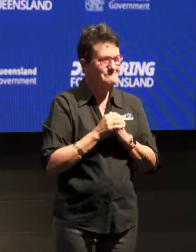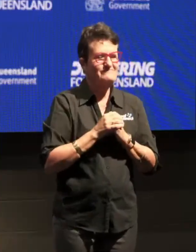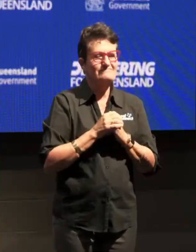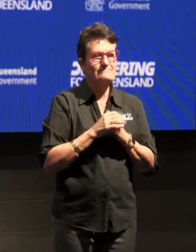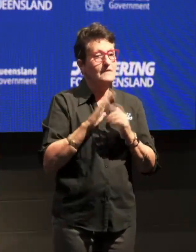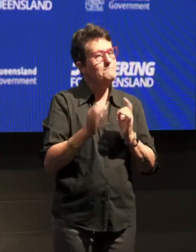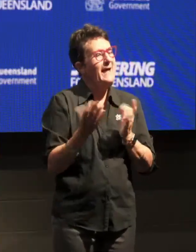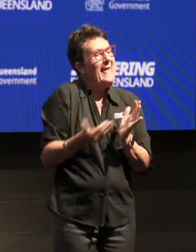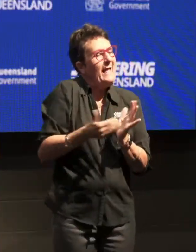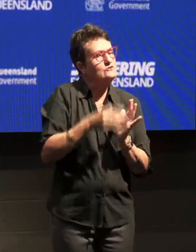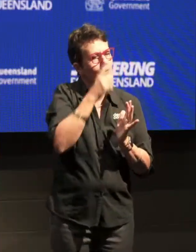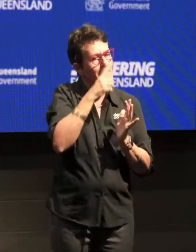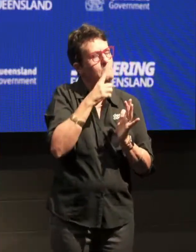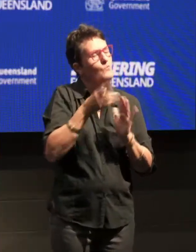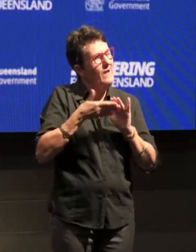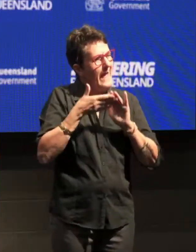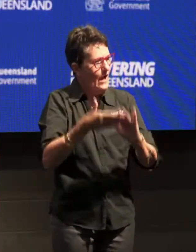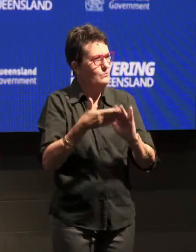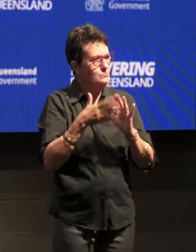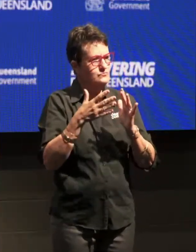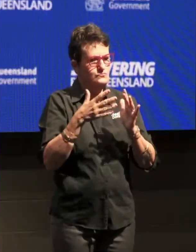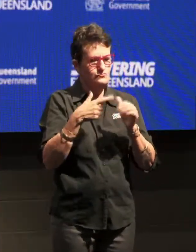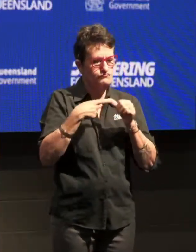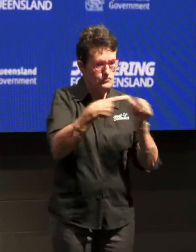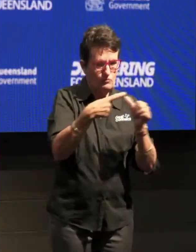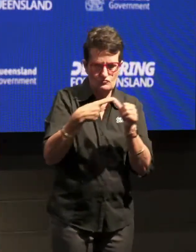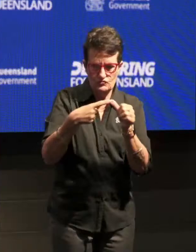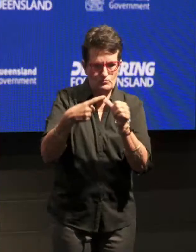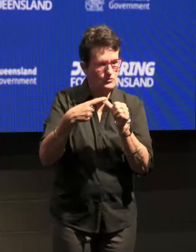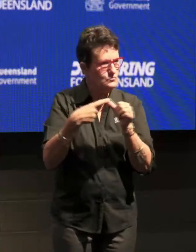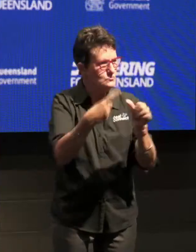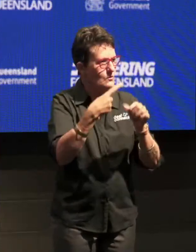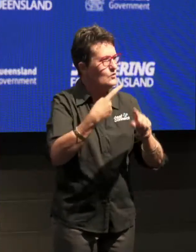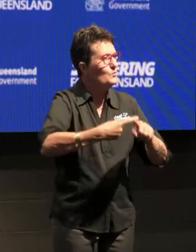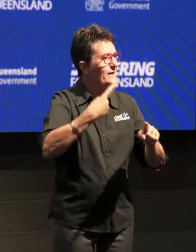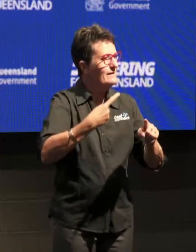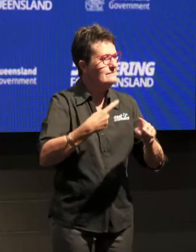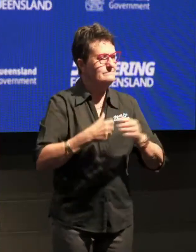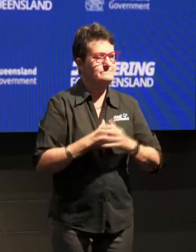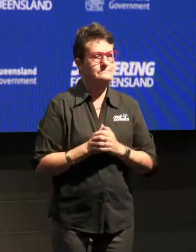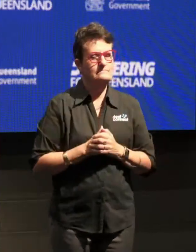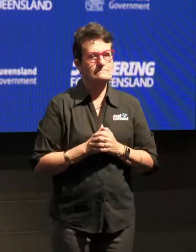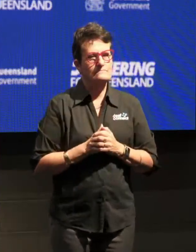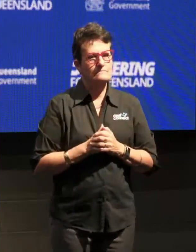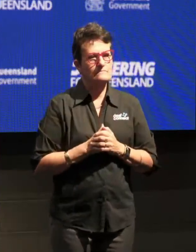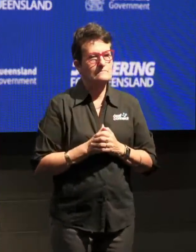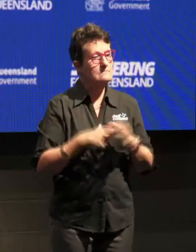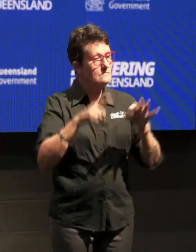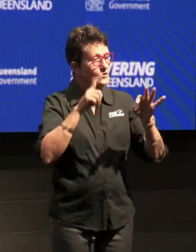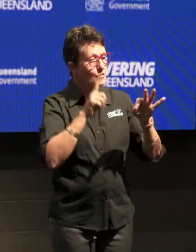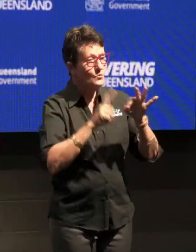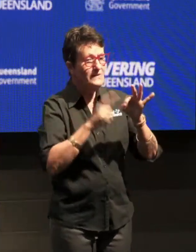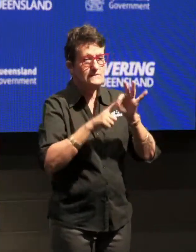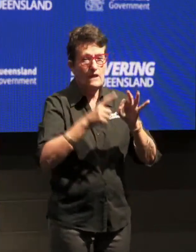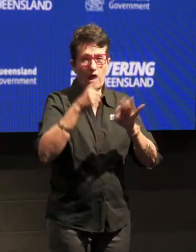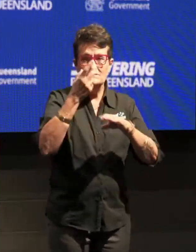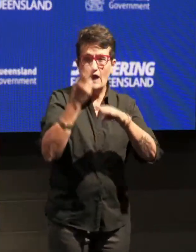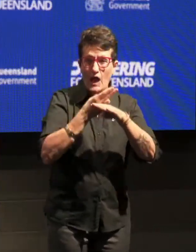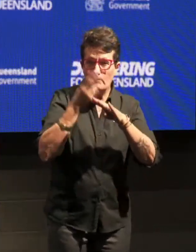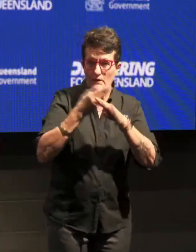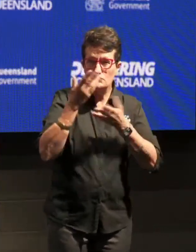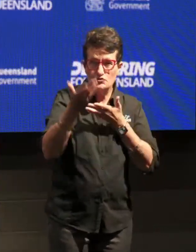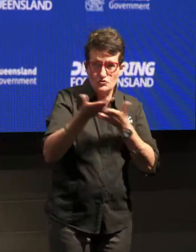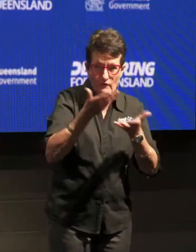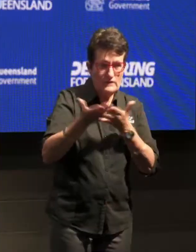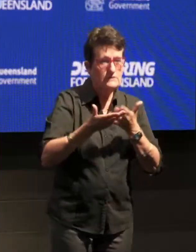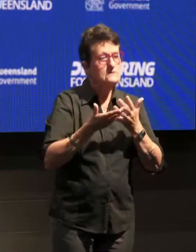horsepower arrives enables us to respond, and respond quickly. The Queensland Ambulance Service has,